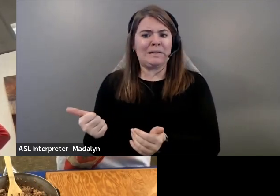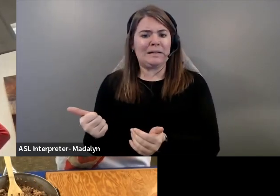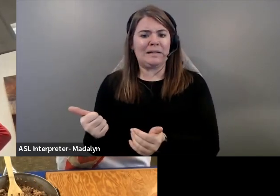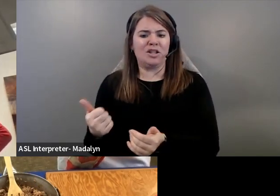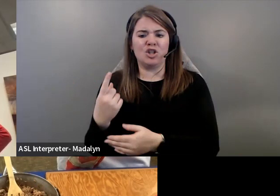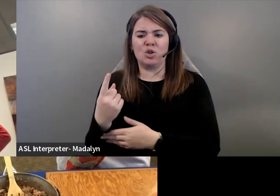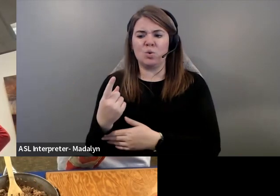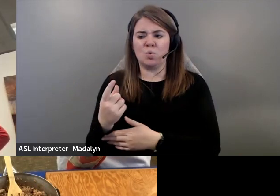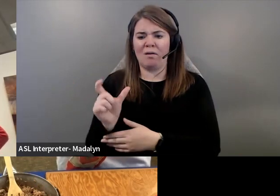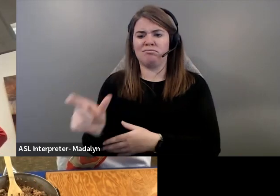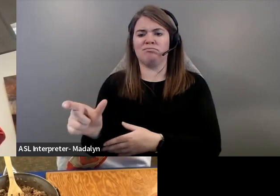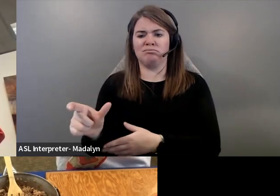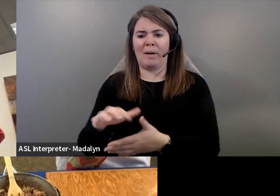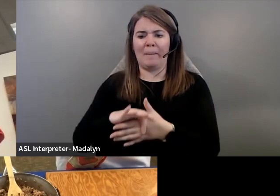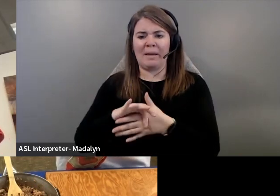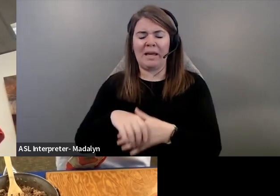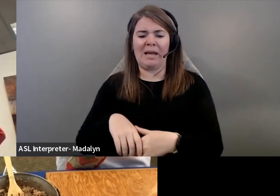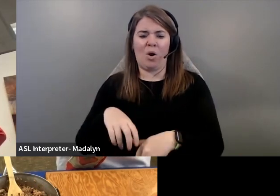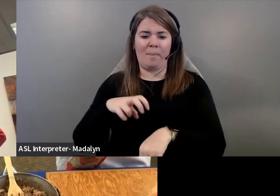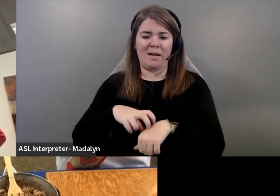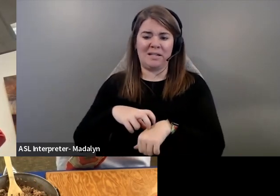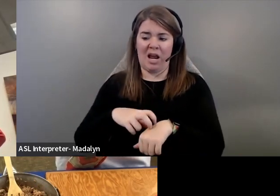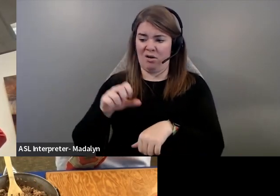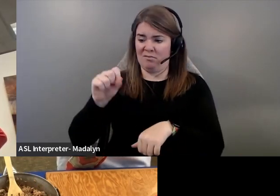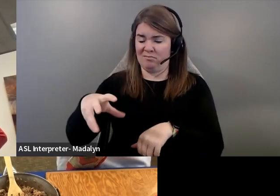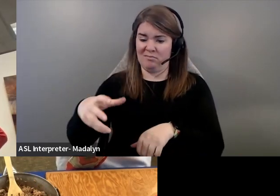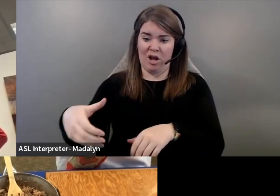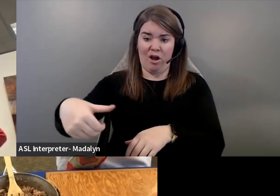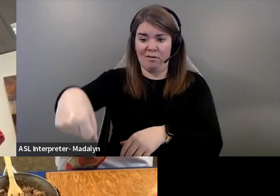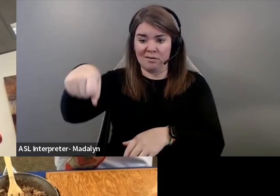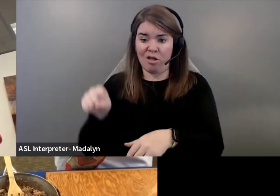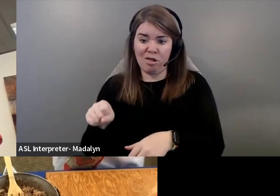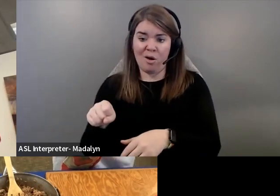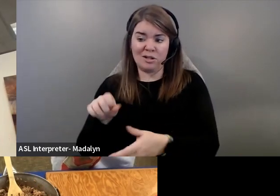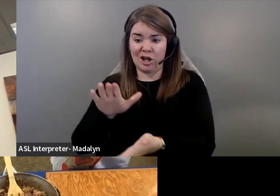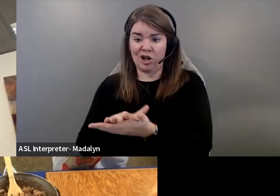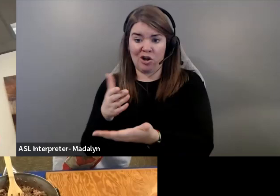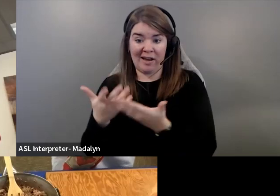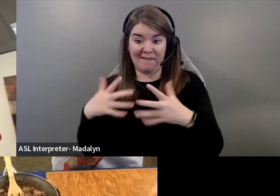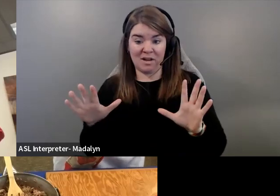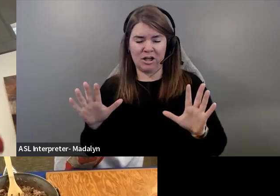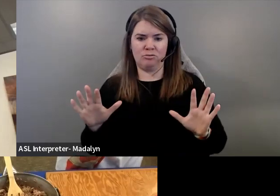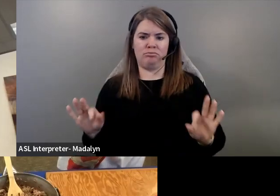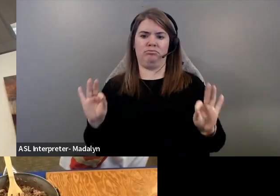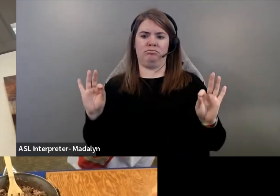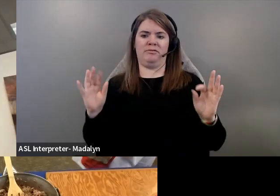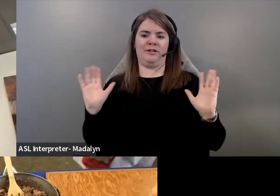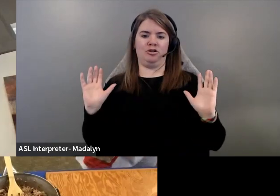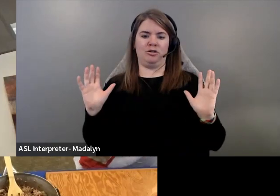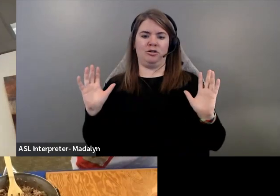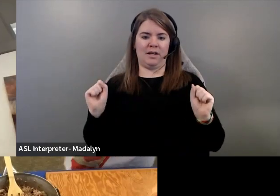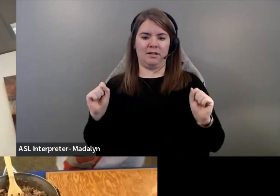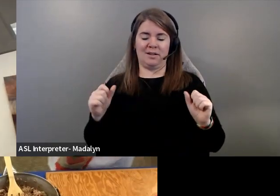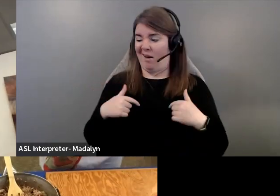of meat, potato in the air fryer, close it up, cook it. When it's done, it's done. I So, do not have an